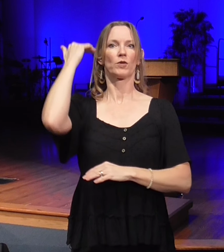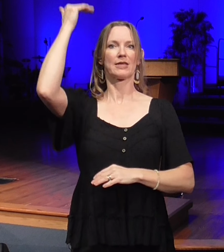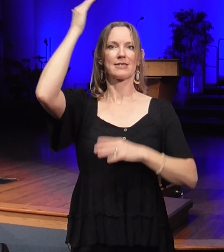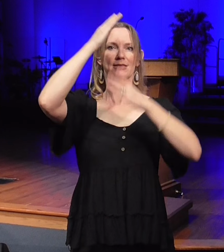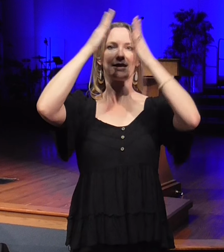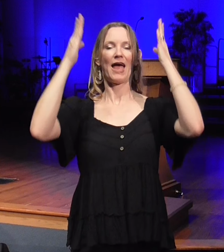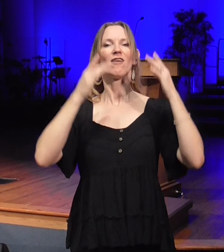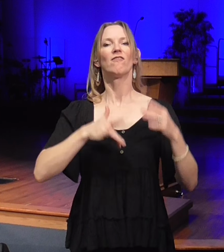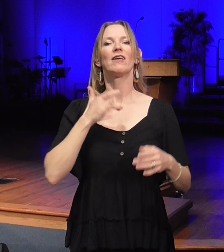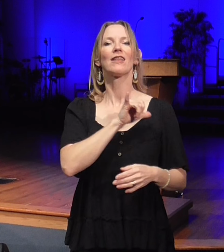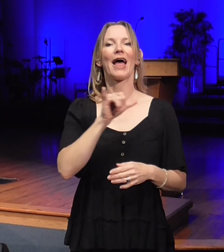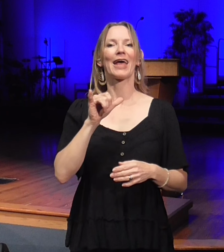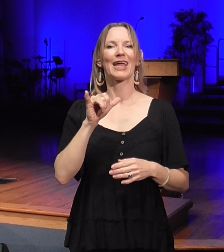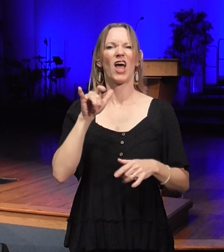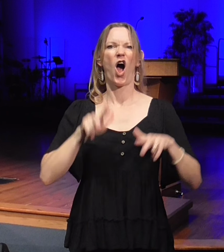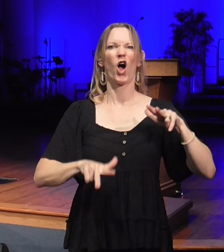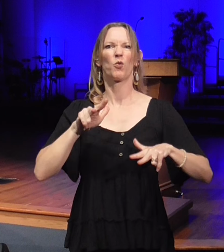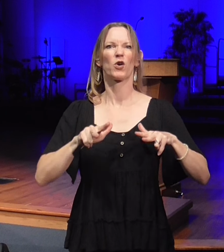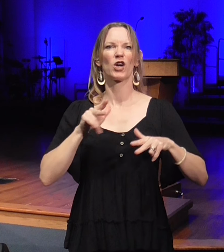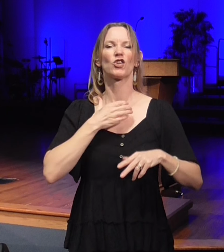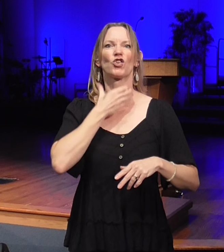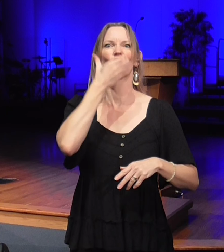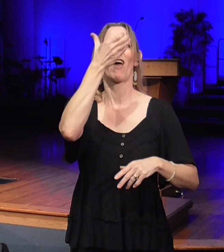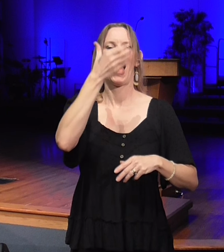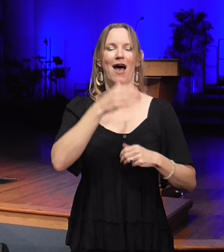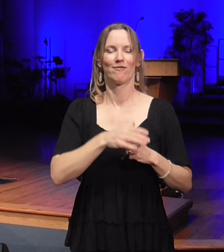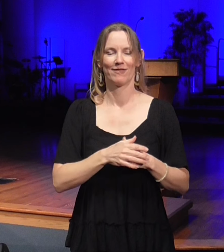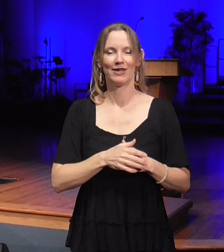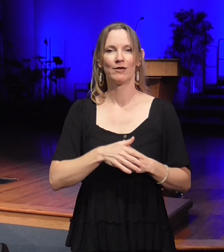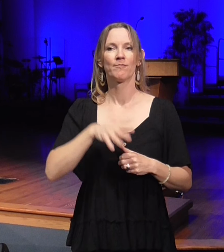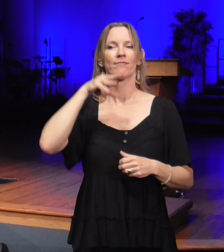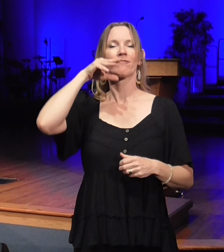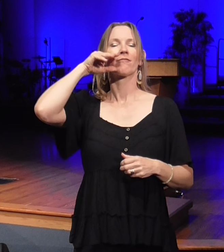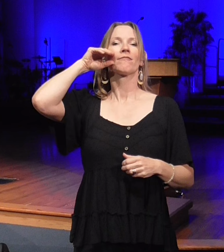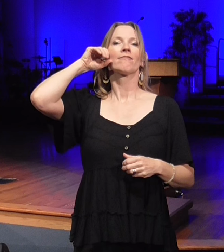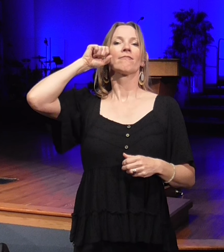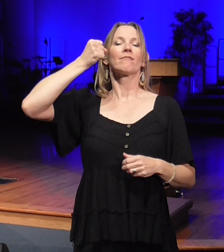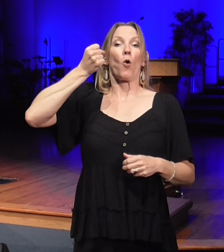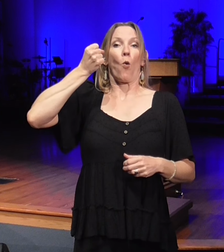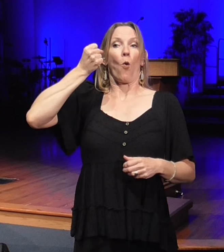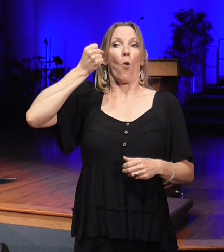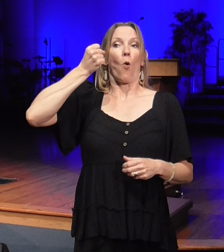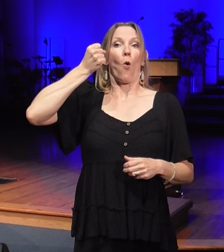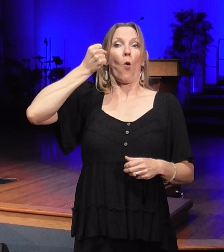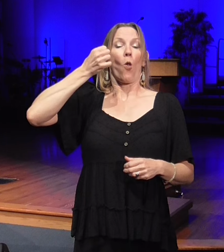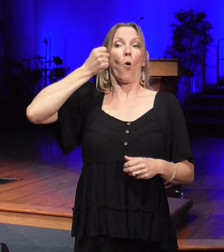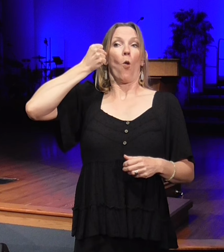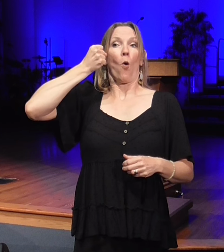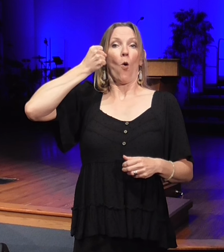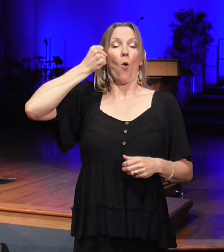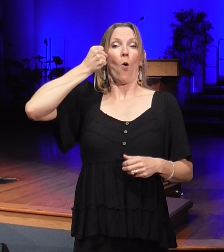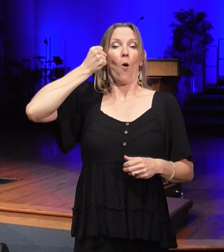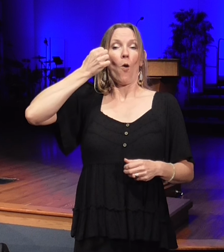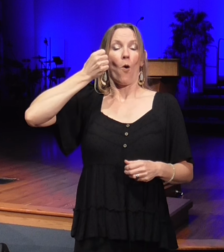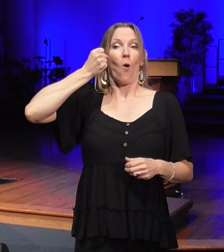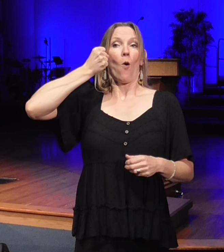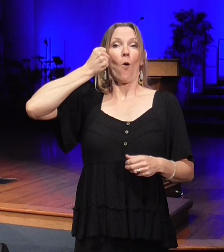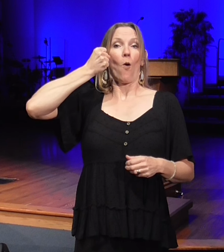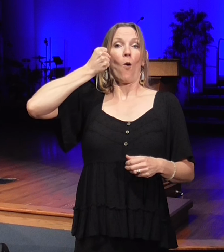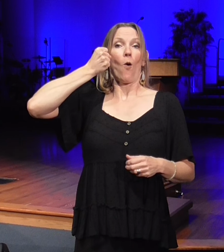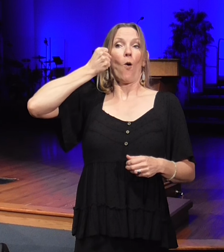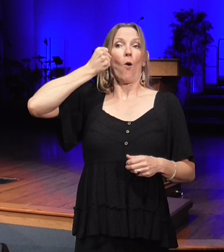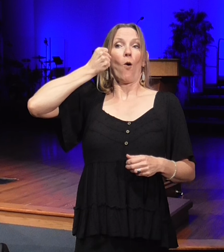awkward giraffe. Okay, breathe in. Hold it. Hold it.